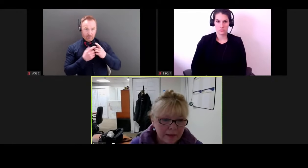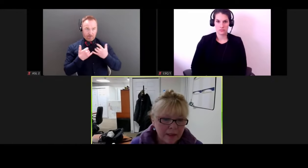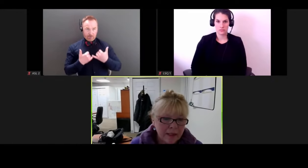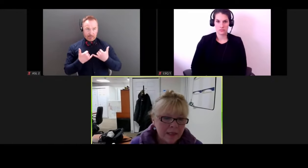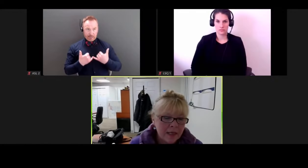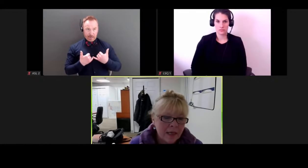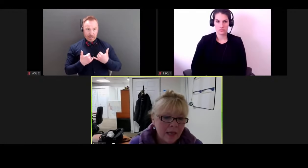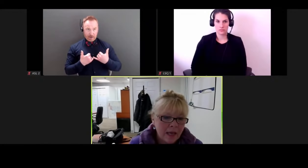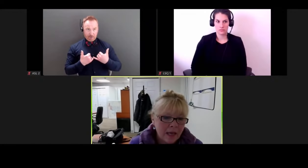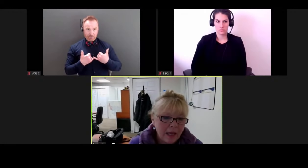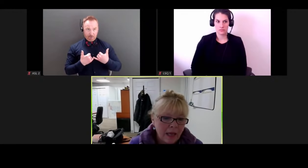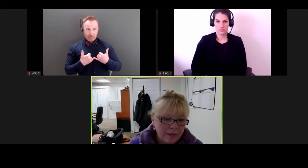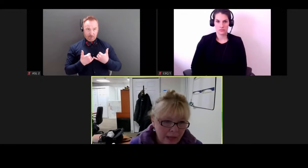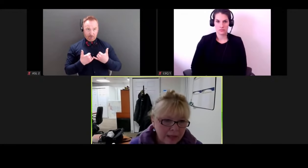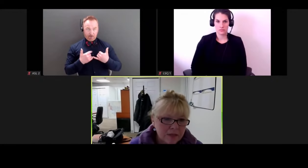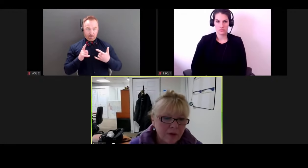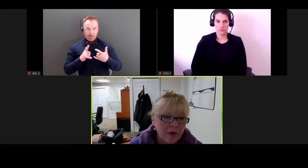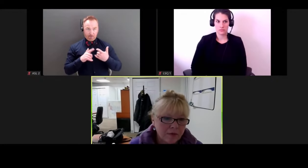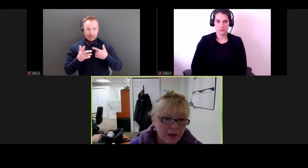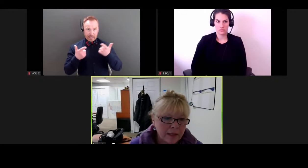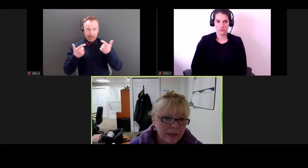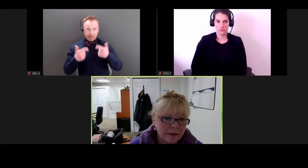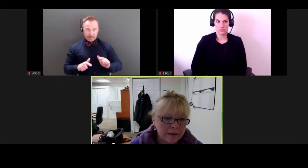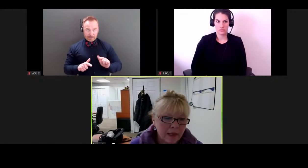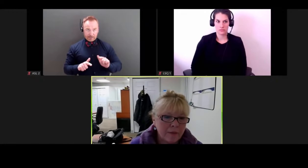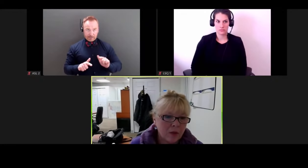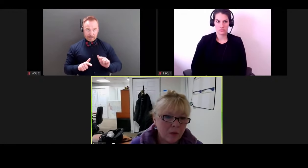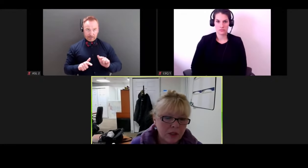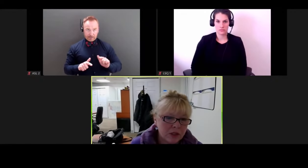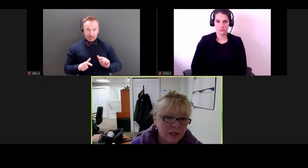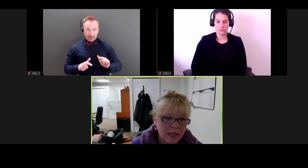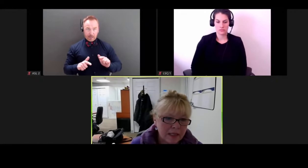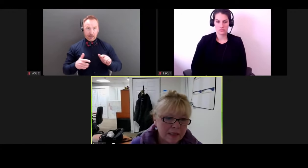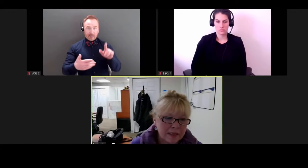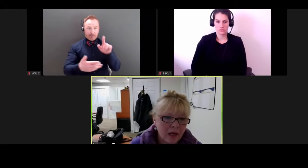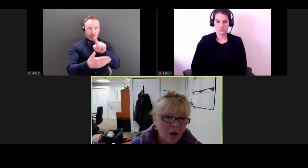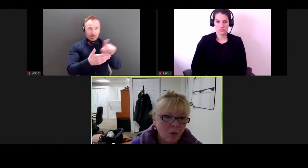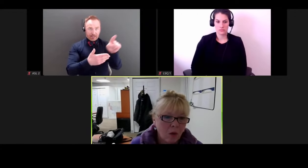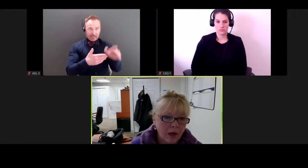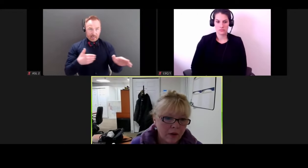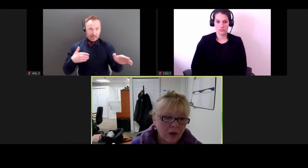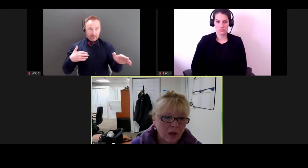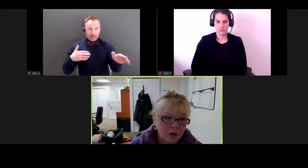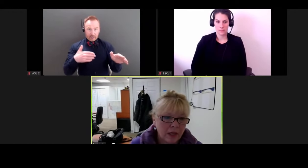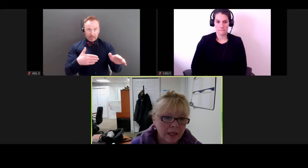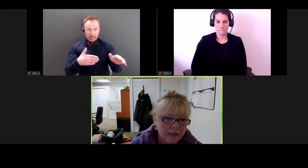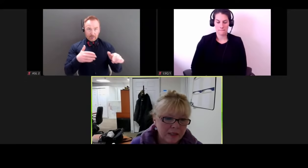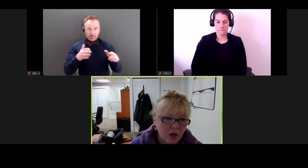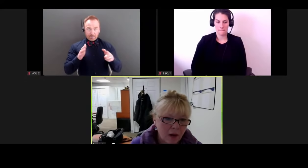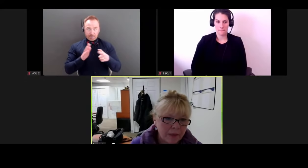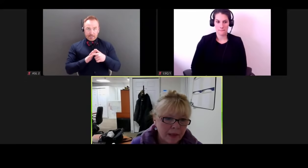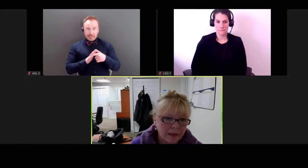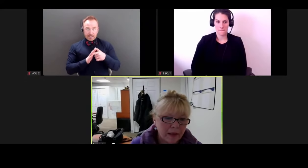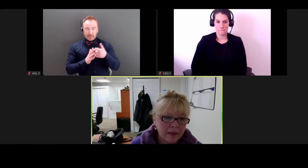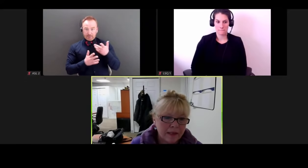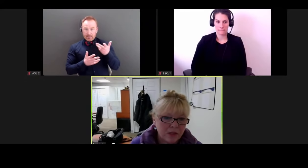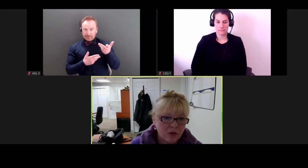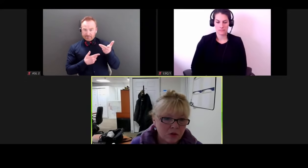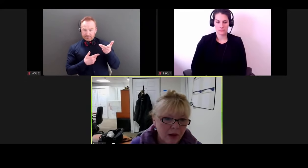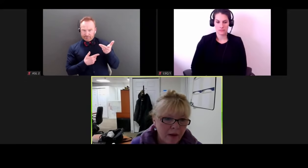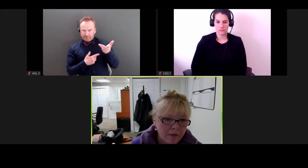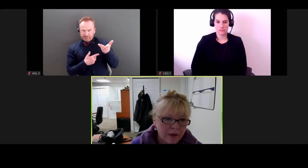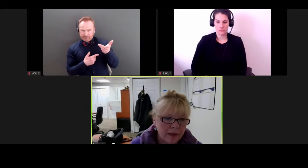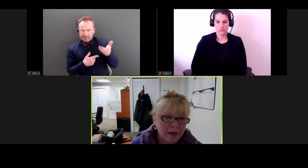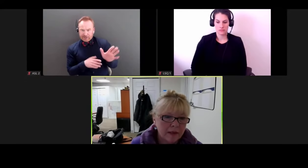weekend. And that is very frightening. And my question is, why are you not looking at stopping this